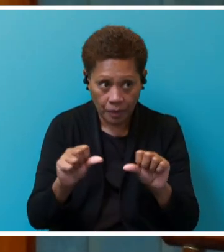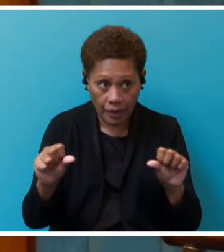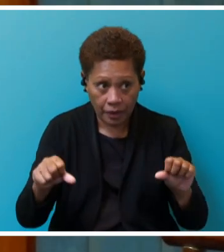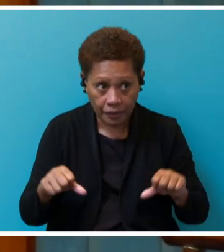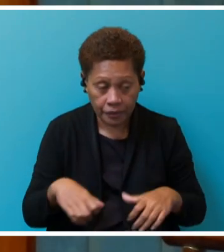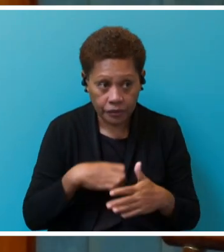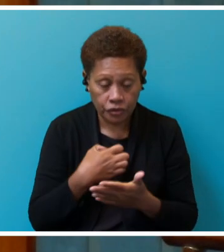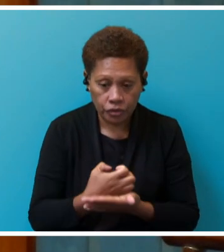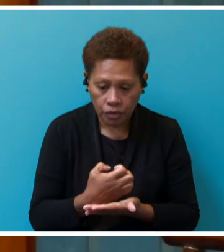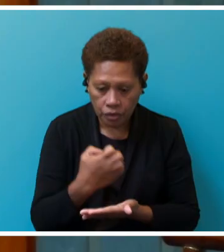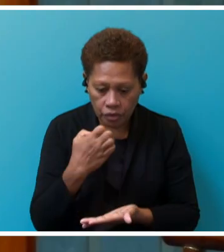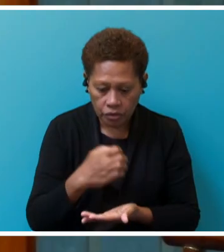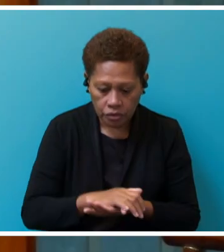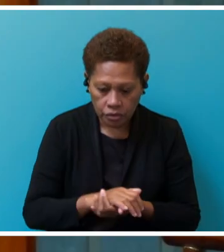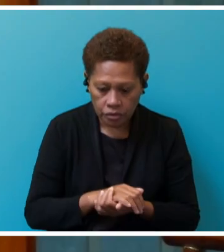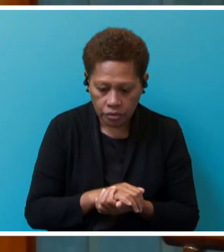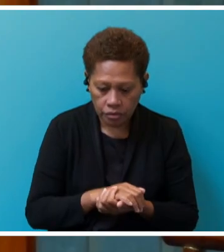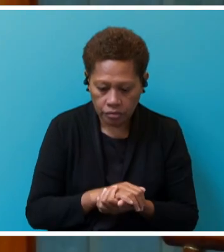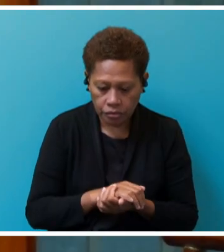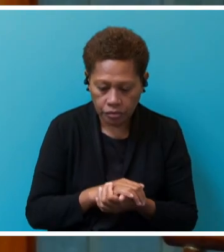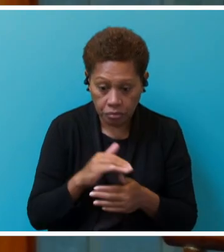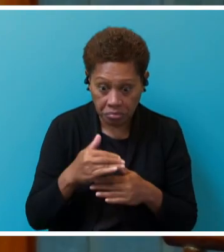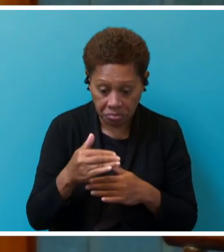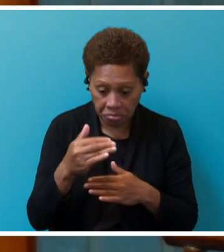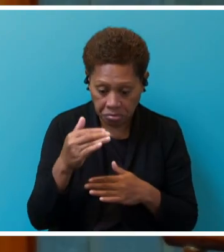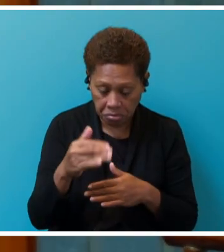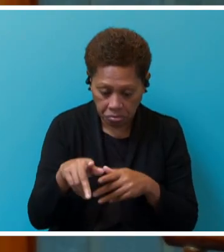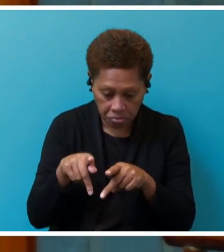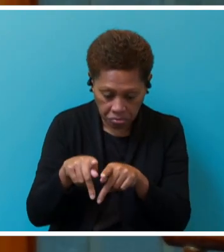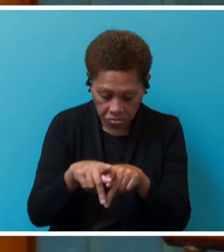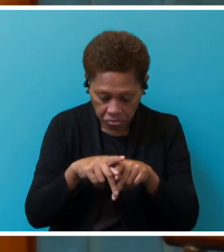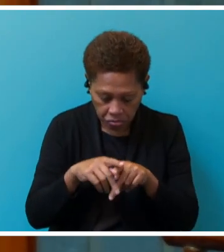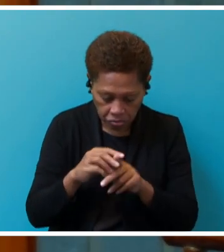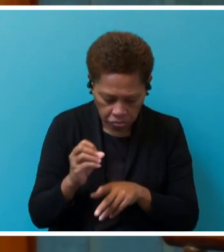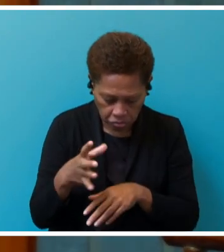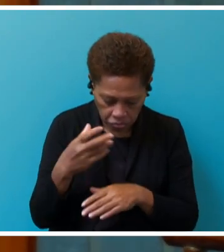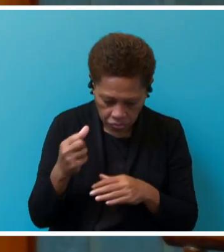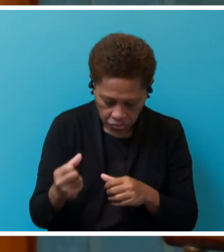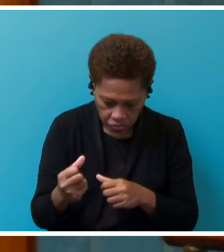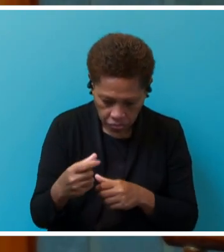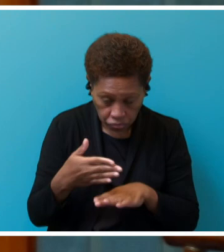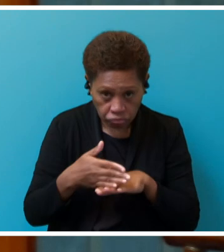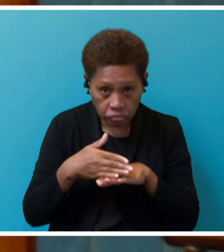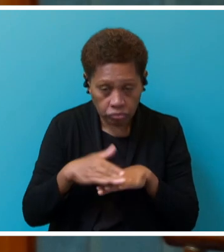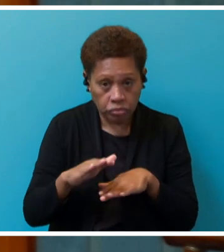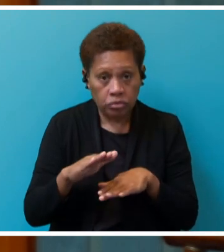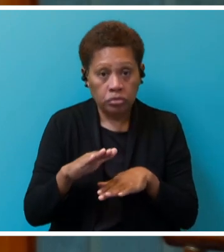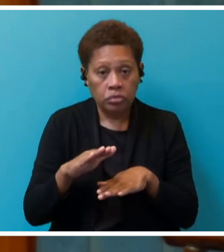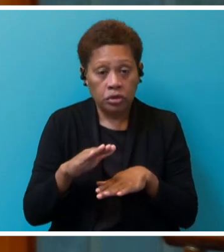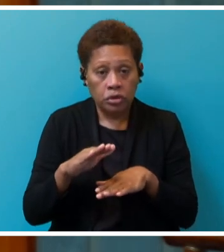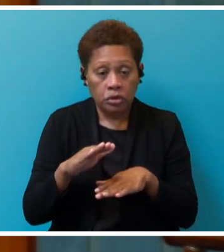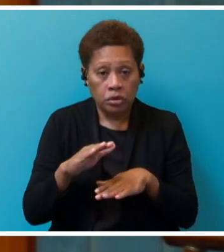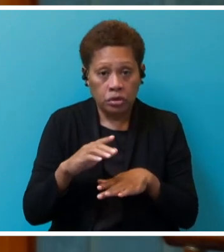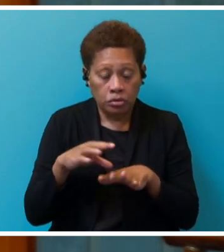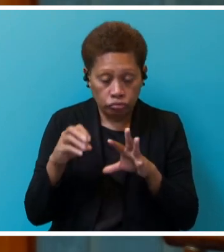economy journey. A partnership that signals a new era of investments, innovation, and opportunity